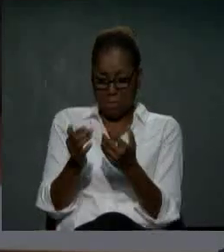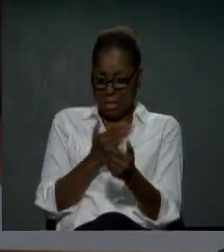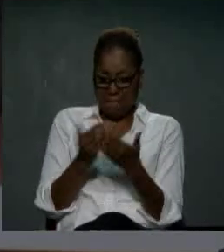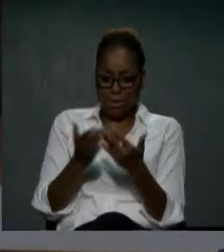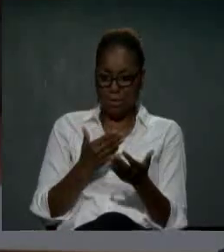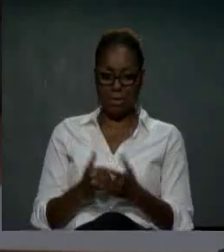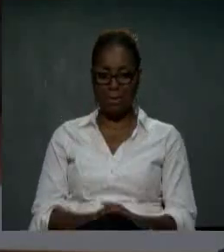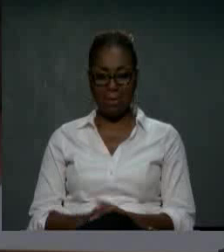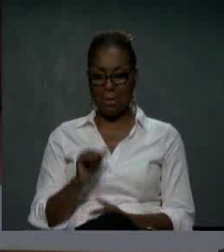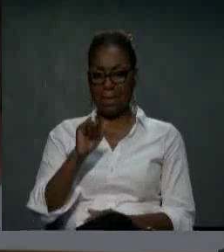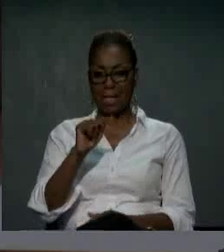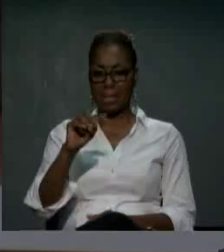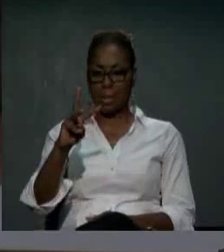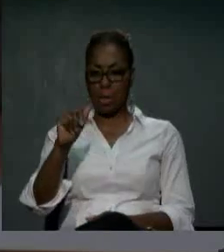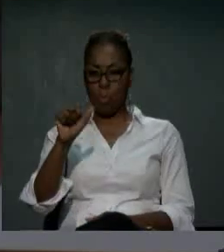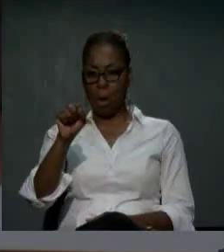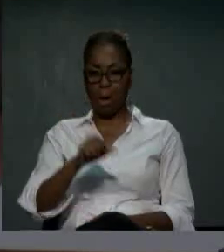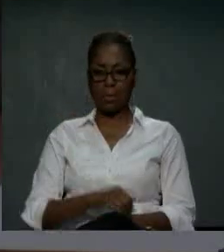was.